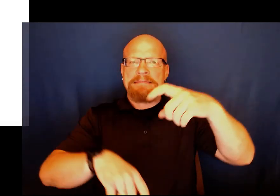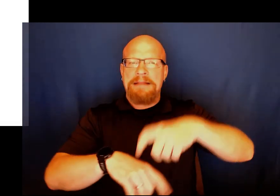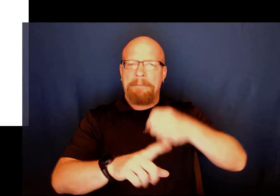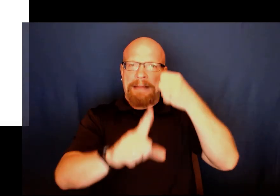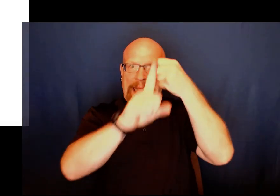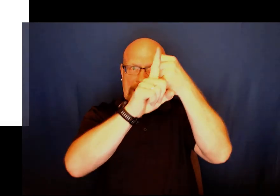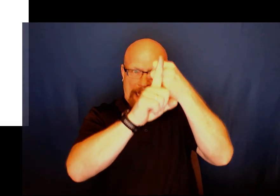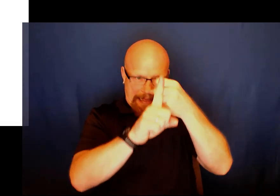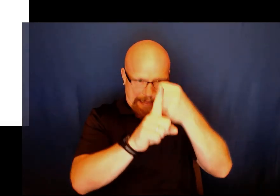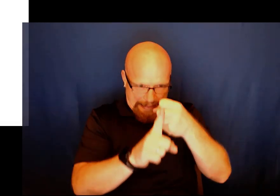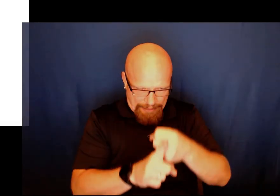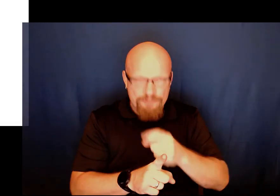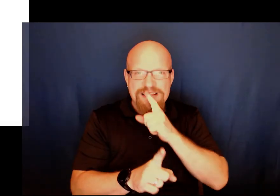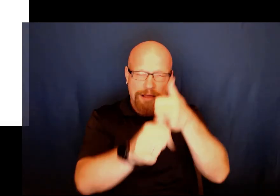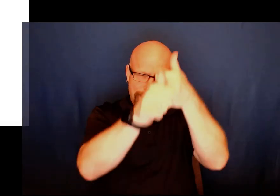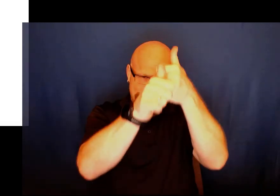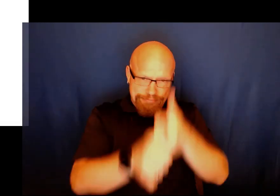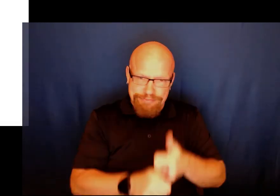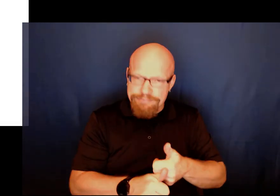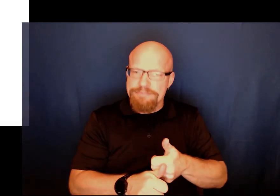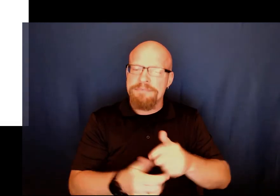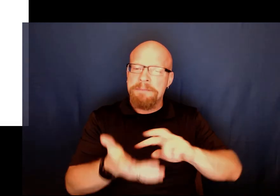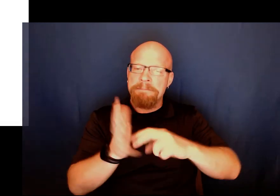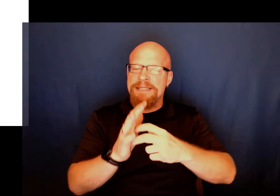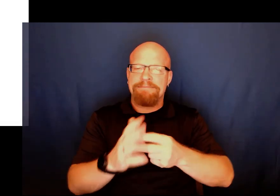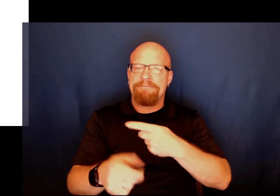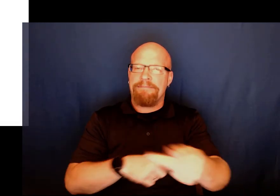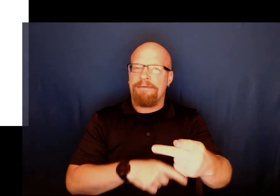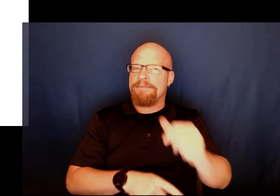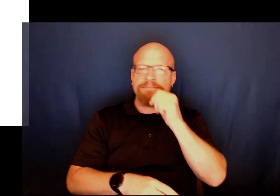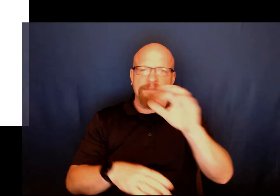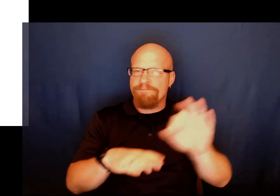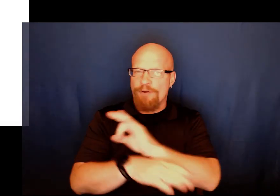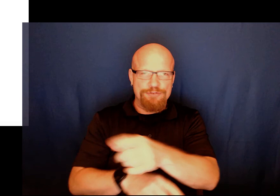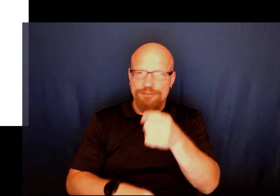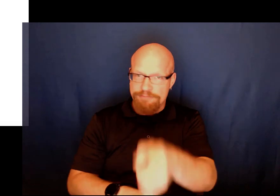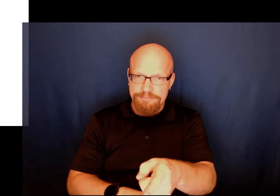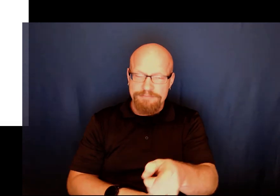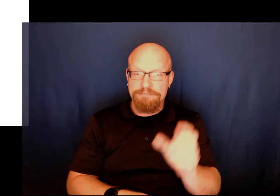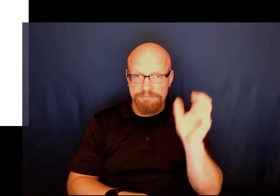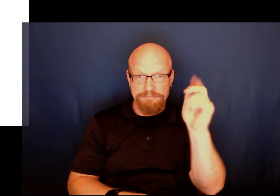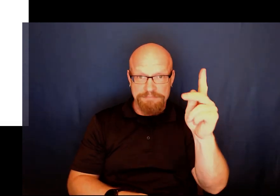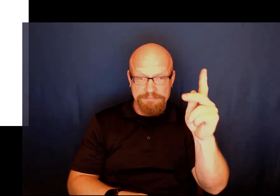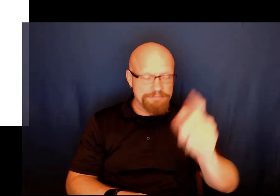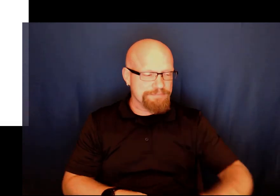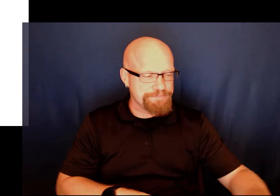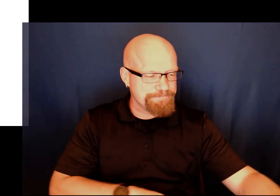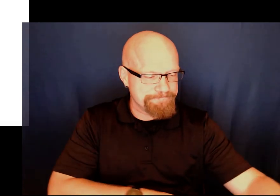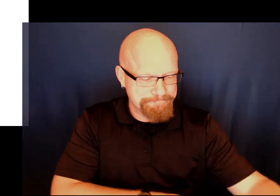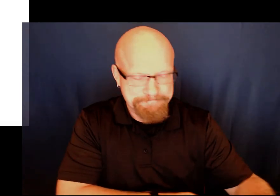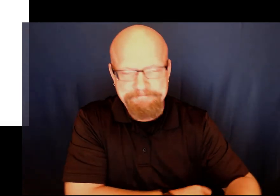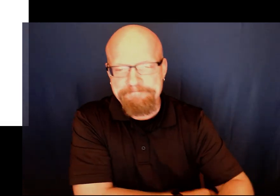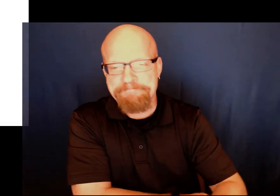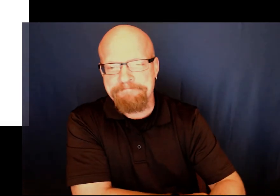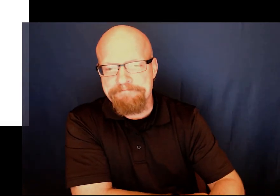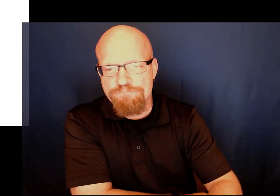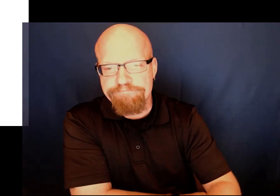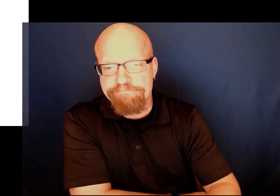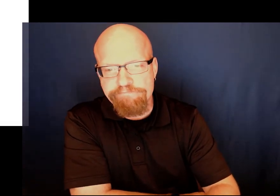Really, it's infinitely many times. And this fails. It does not pass a vertical line test. It is not a